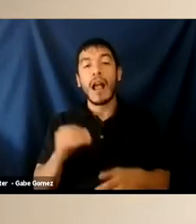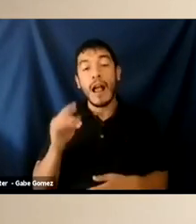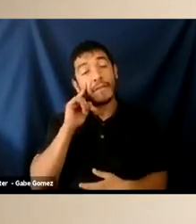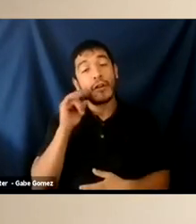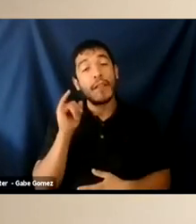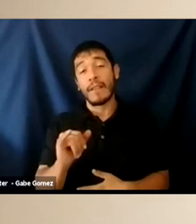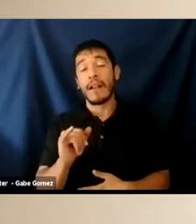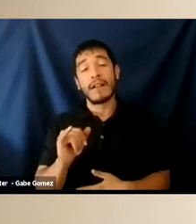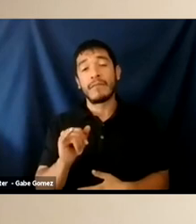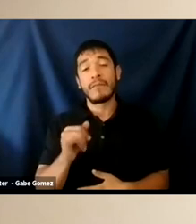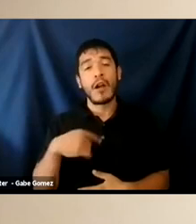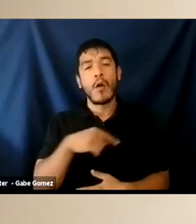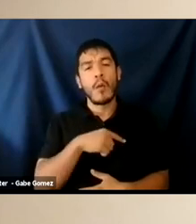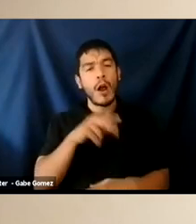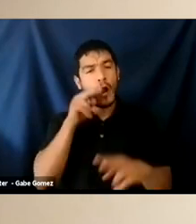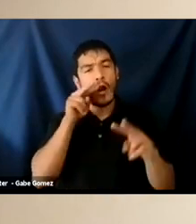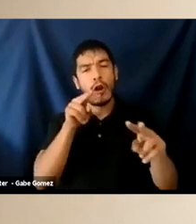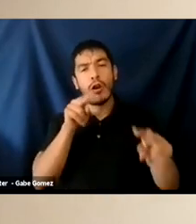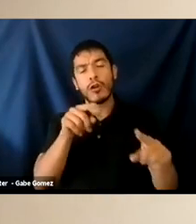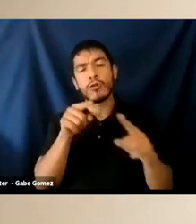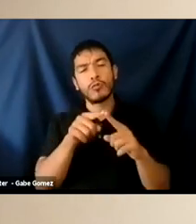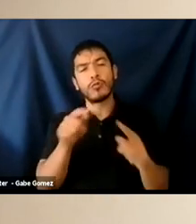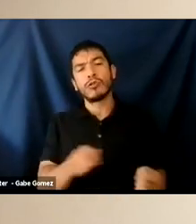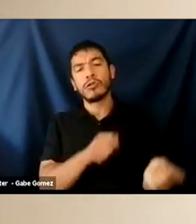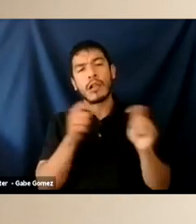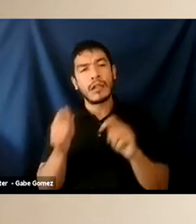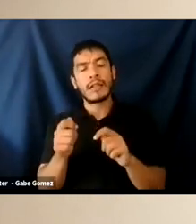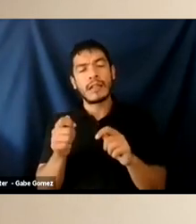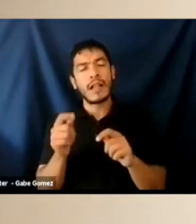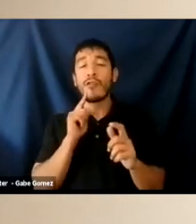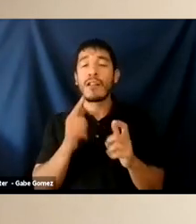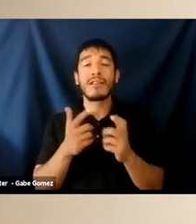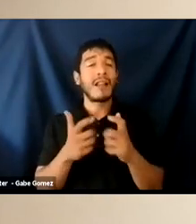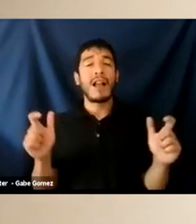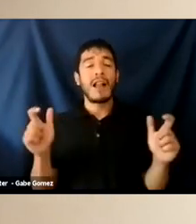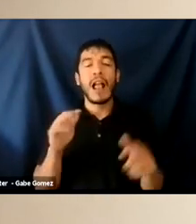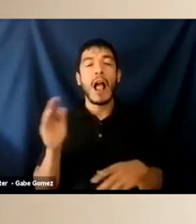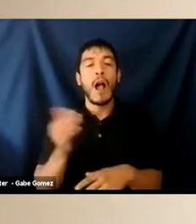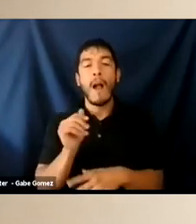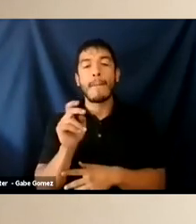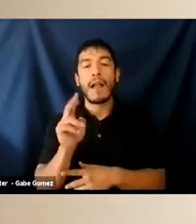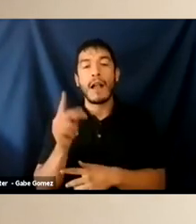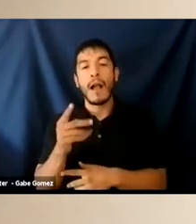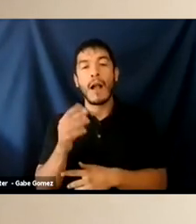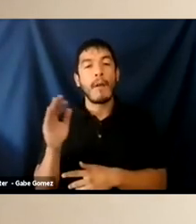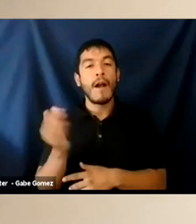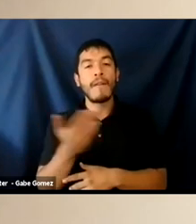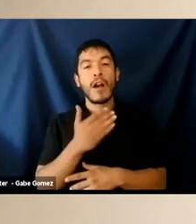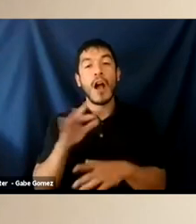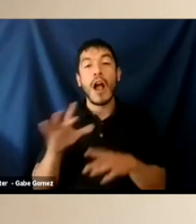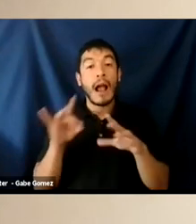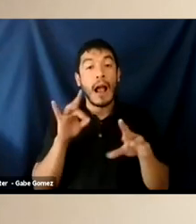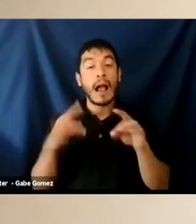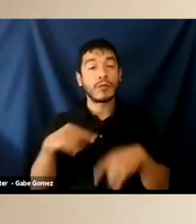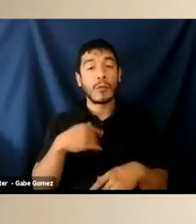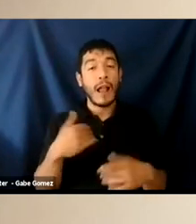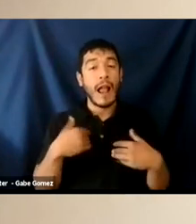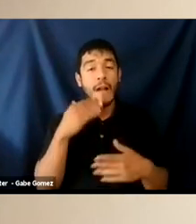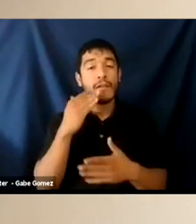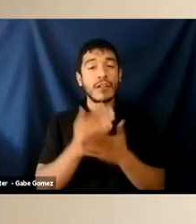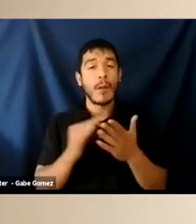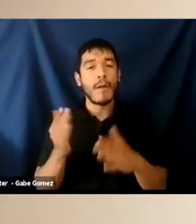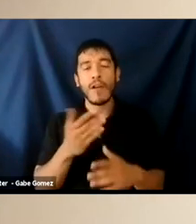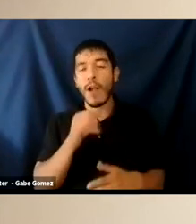extent, we're looking to change quite radically the makeup of the cast that we have in some of our best